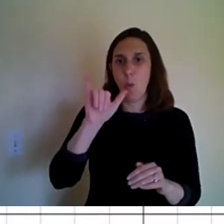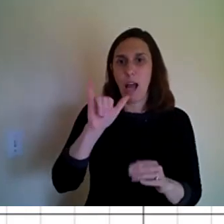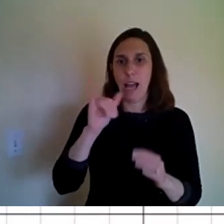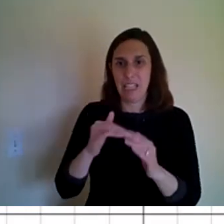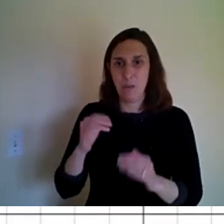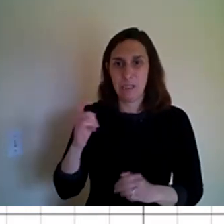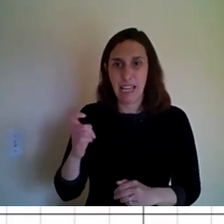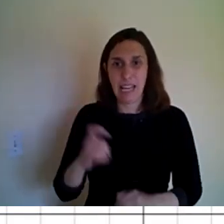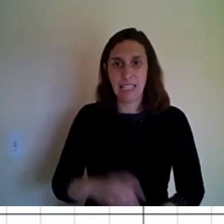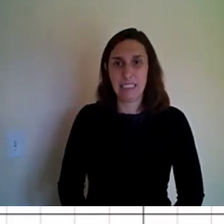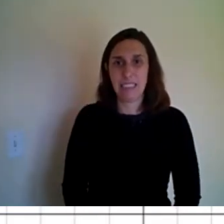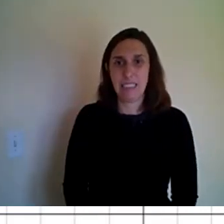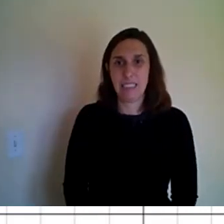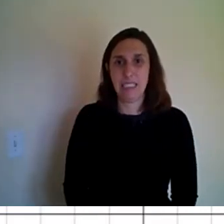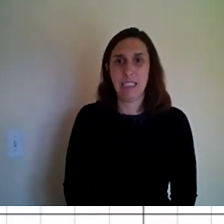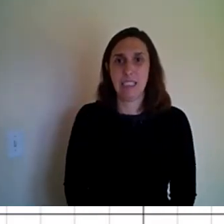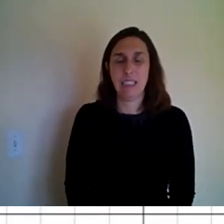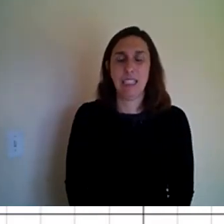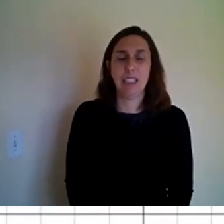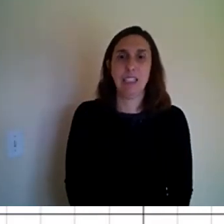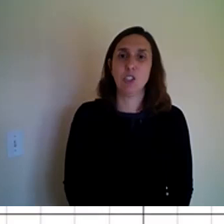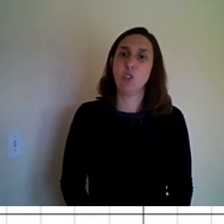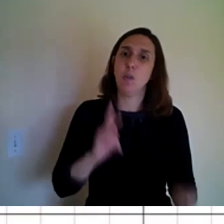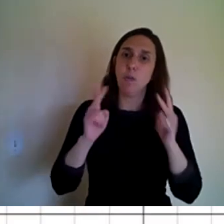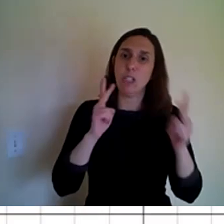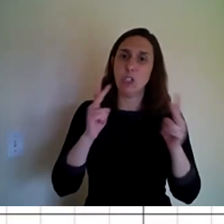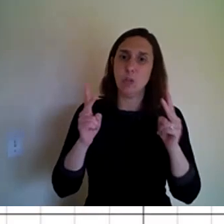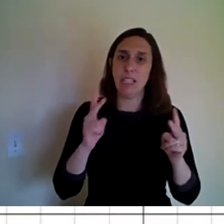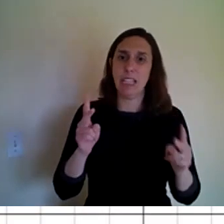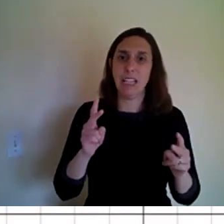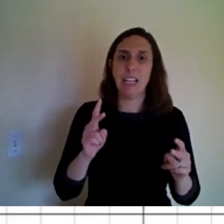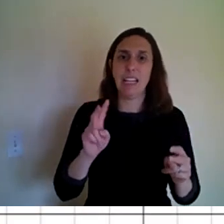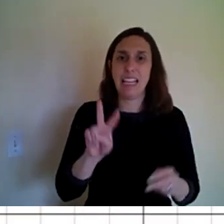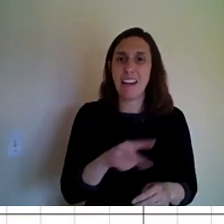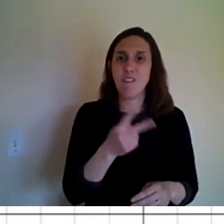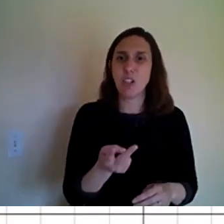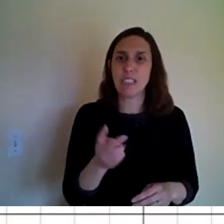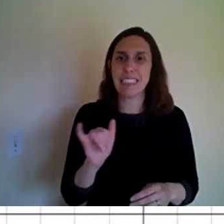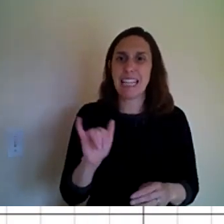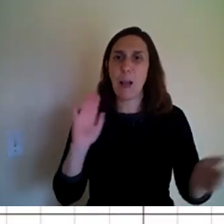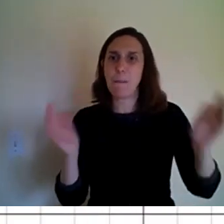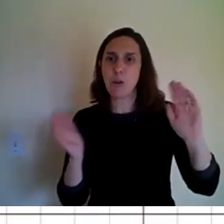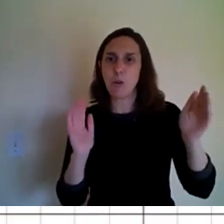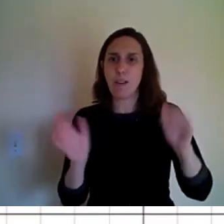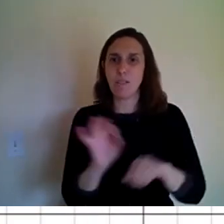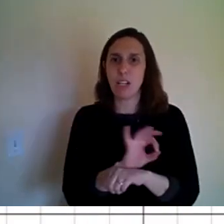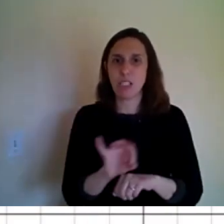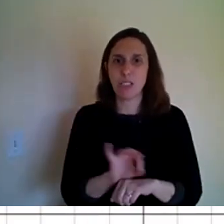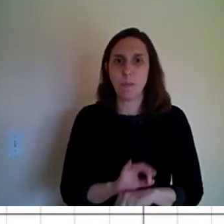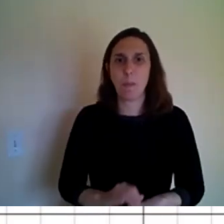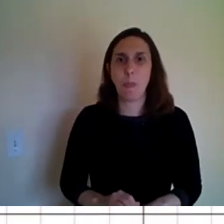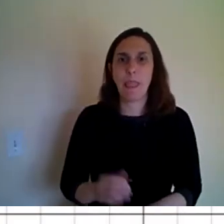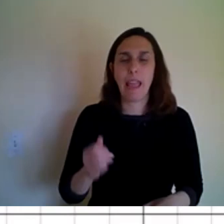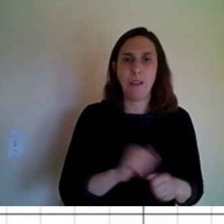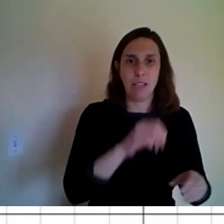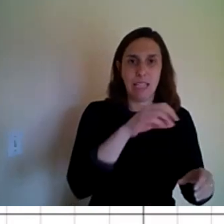So visually, the inverse function is a mirroring function. Every input from here gives me an